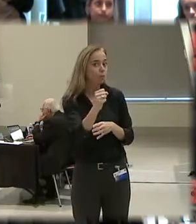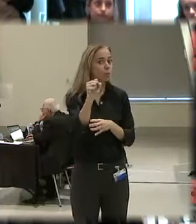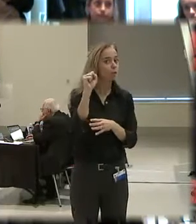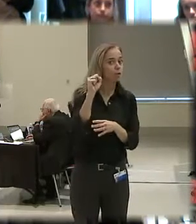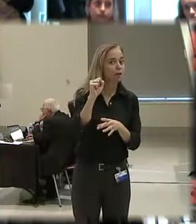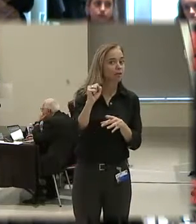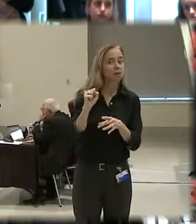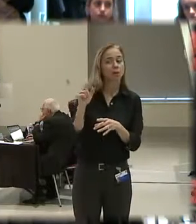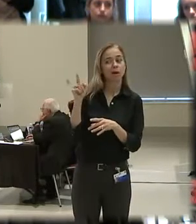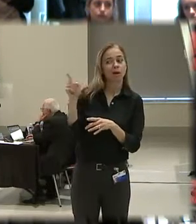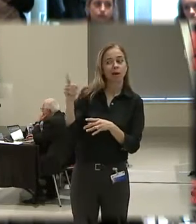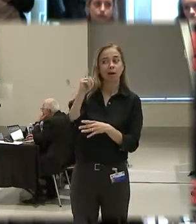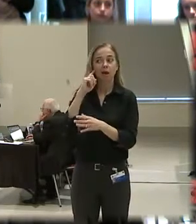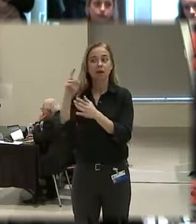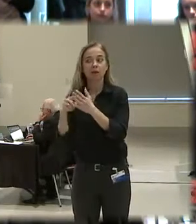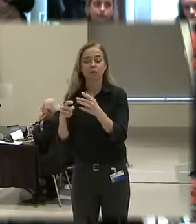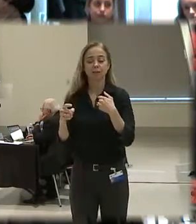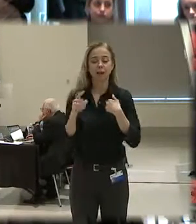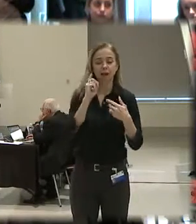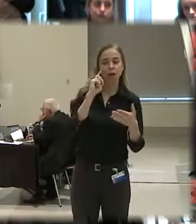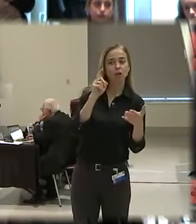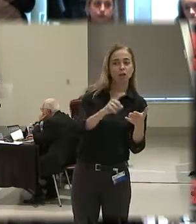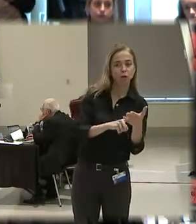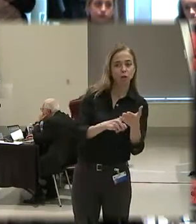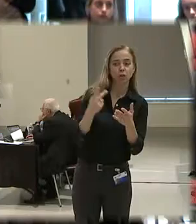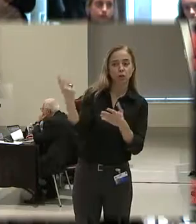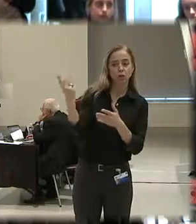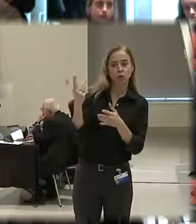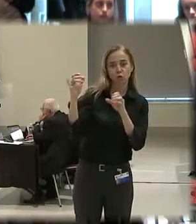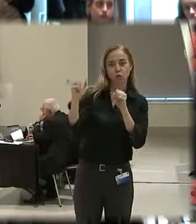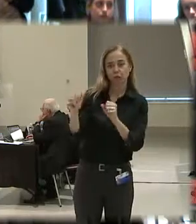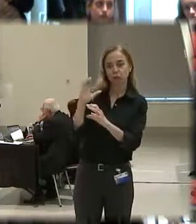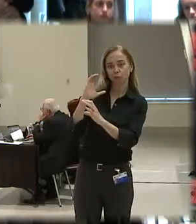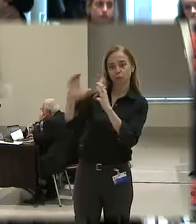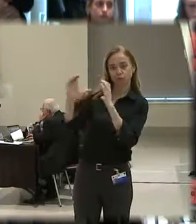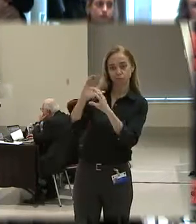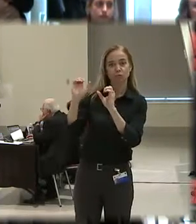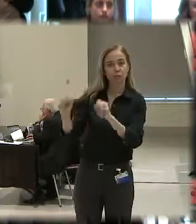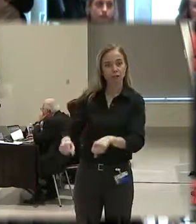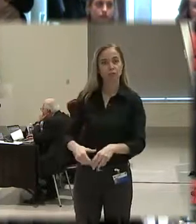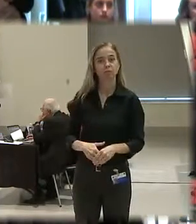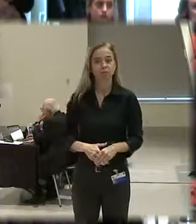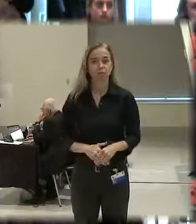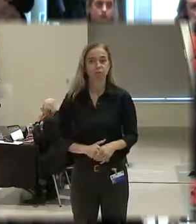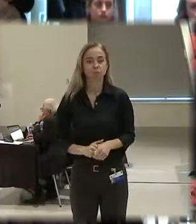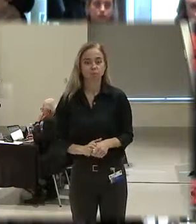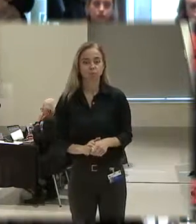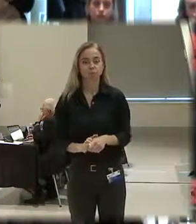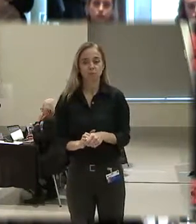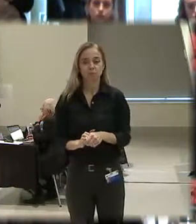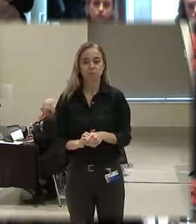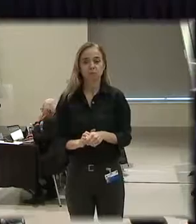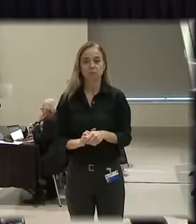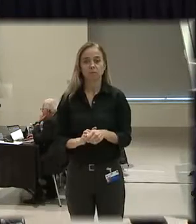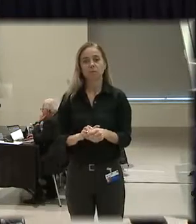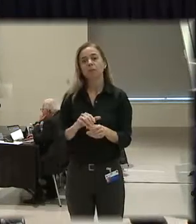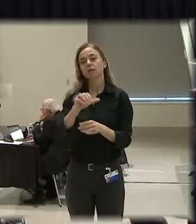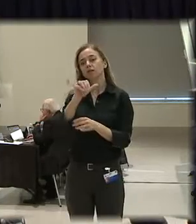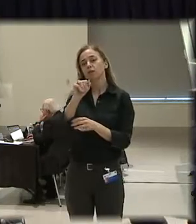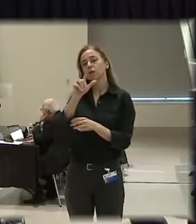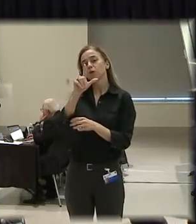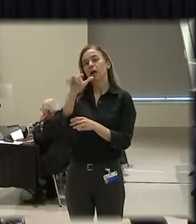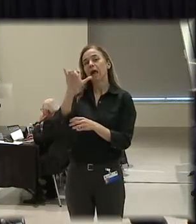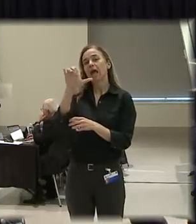he notices something or I notice something, we both can talk to each other. So hopefully that answered. So you become allies in a sense to